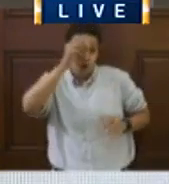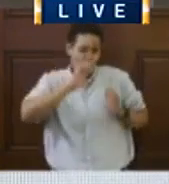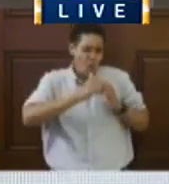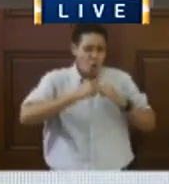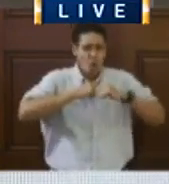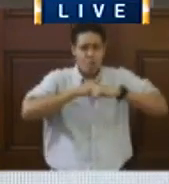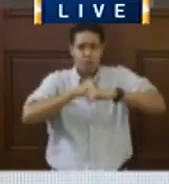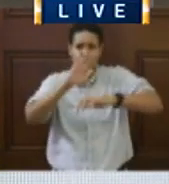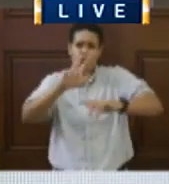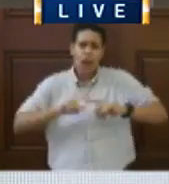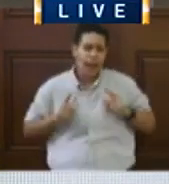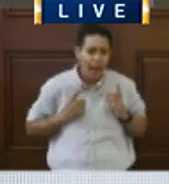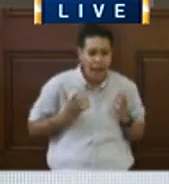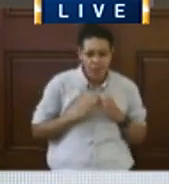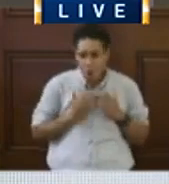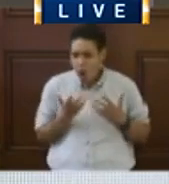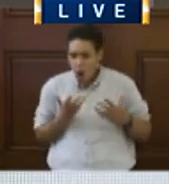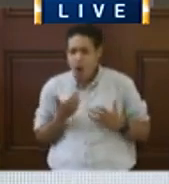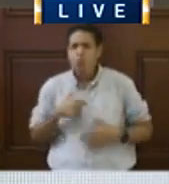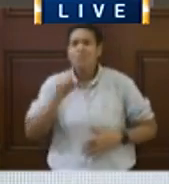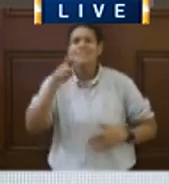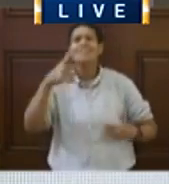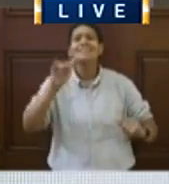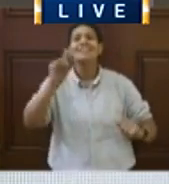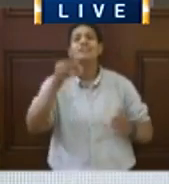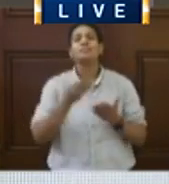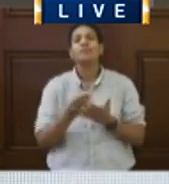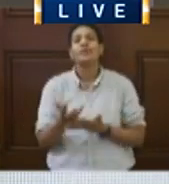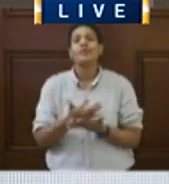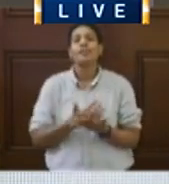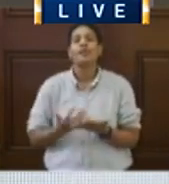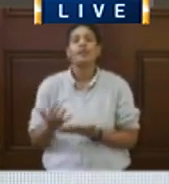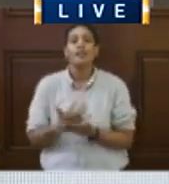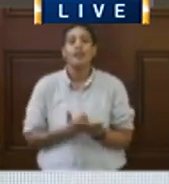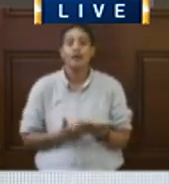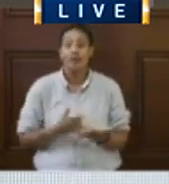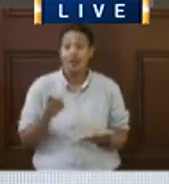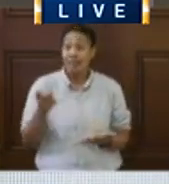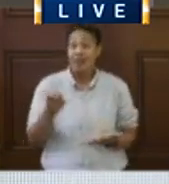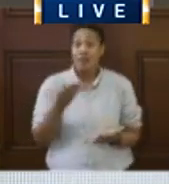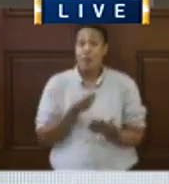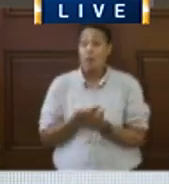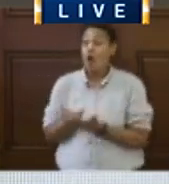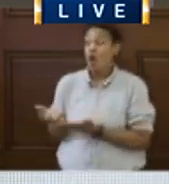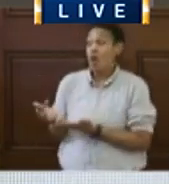life, we still need to have revenues. The money that will be given